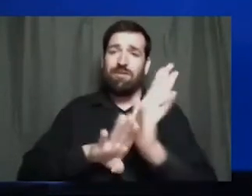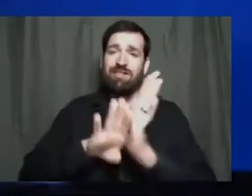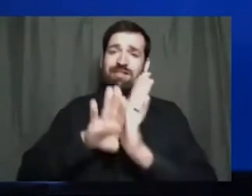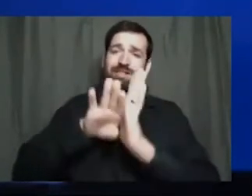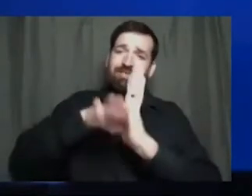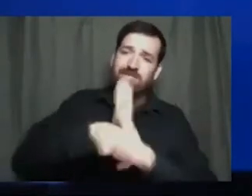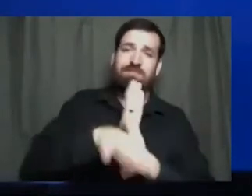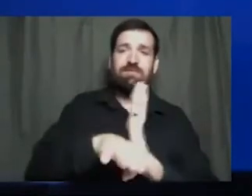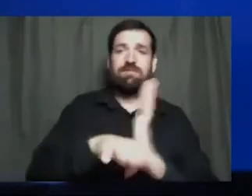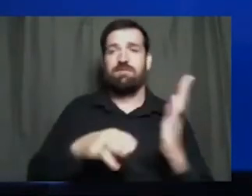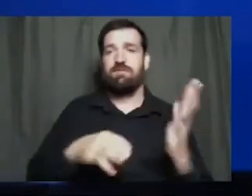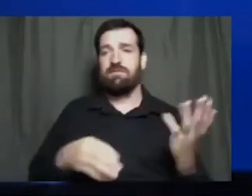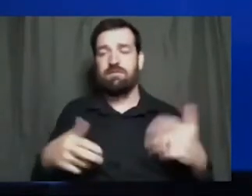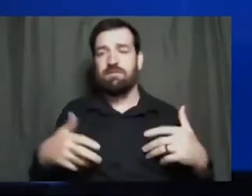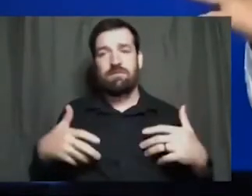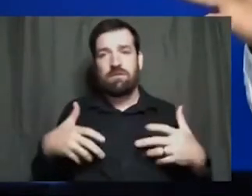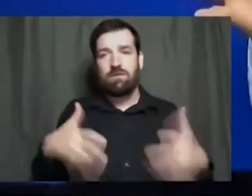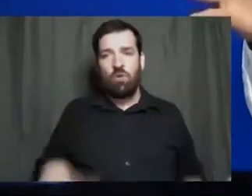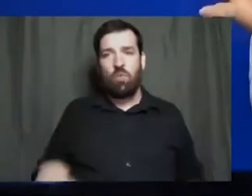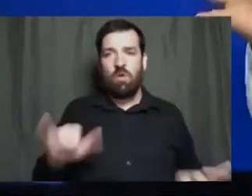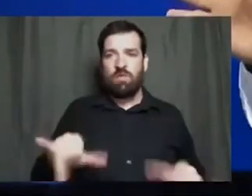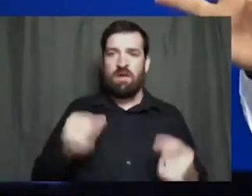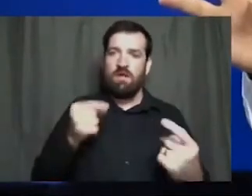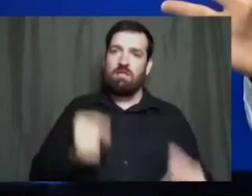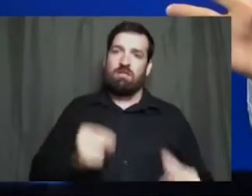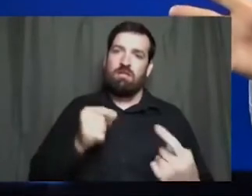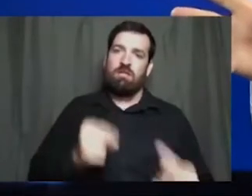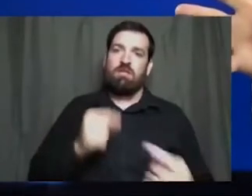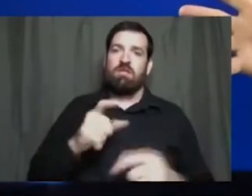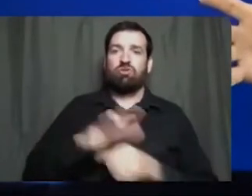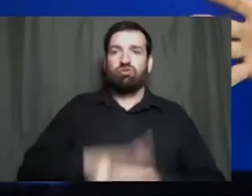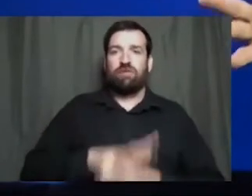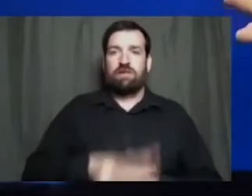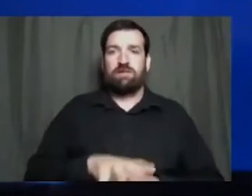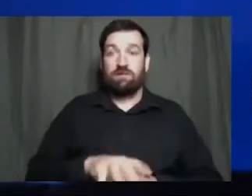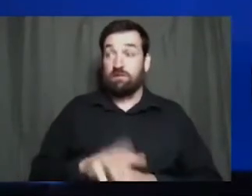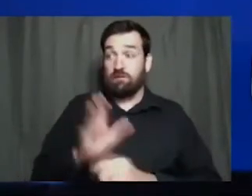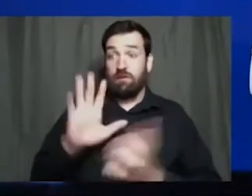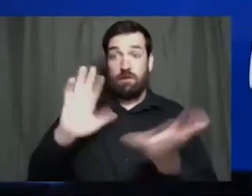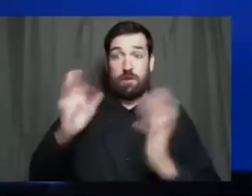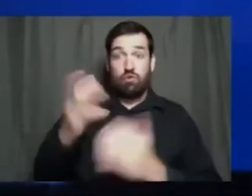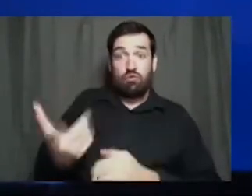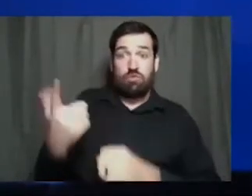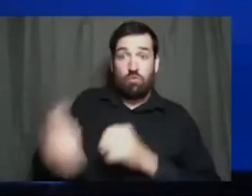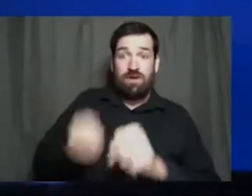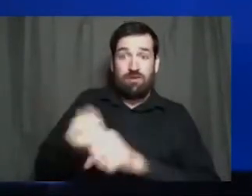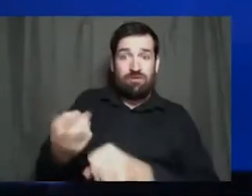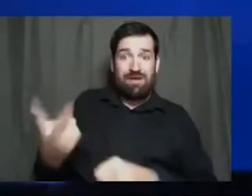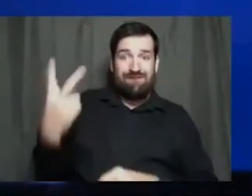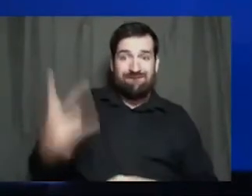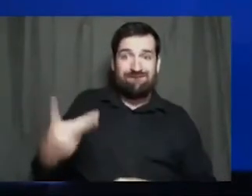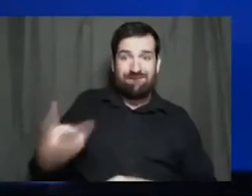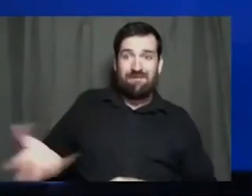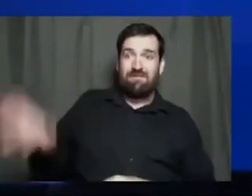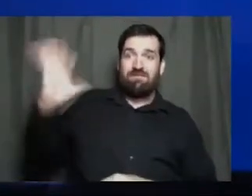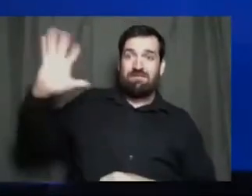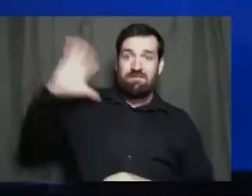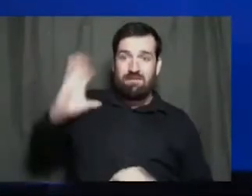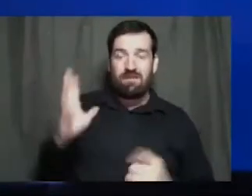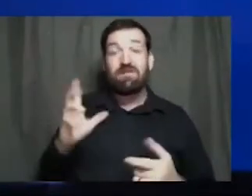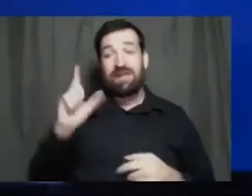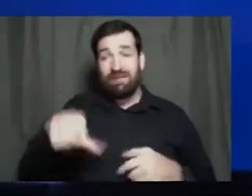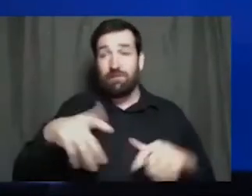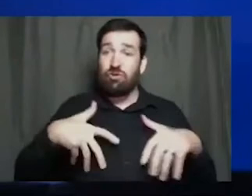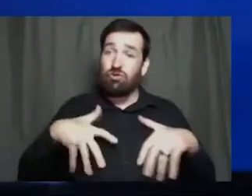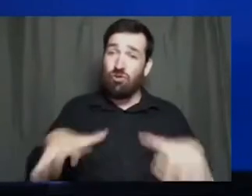don't want that tension and that stress back in the original part of the pandemic. And what we need to be nervous about is that if we continue to